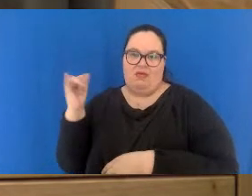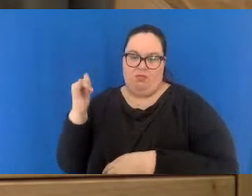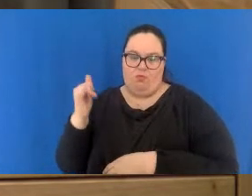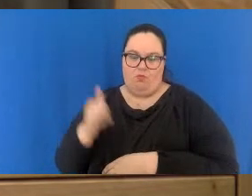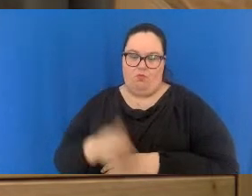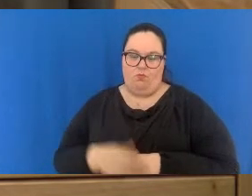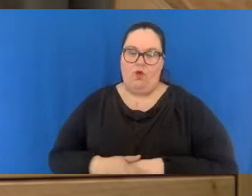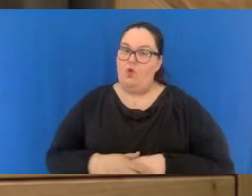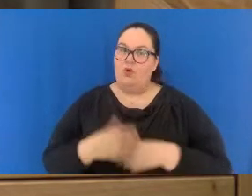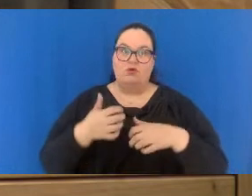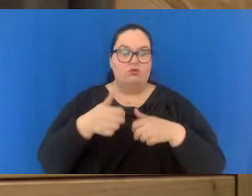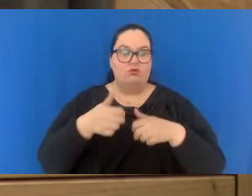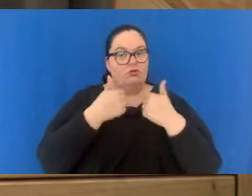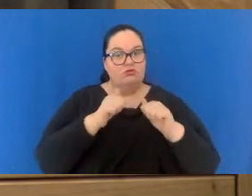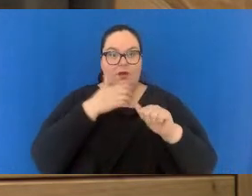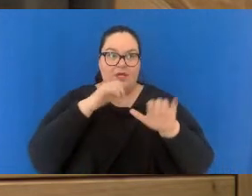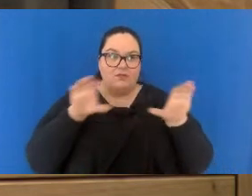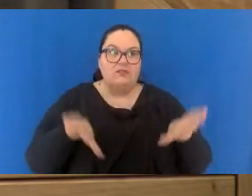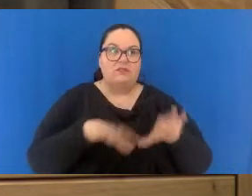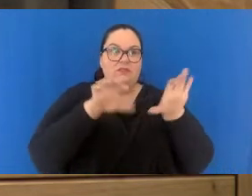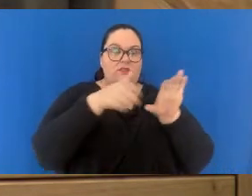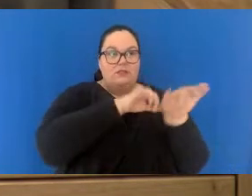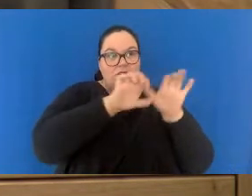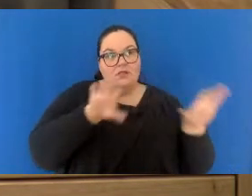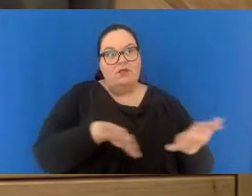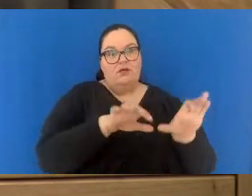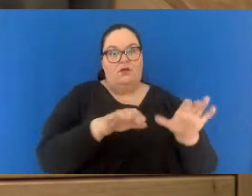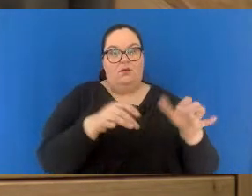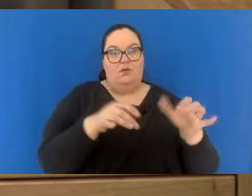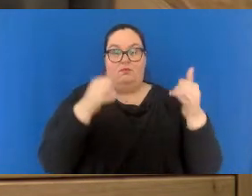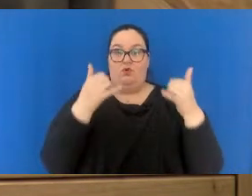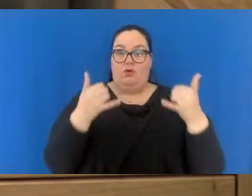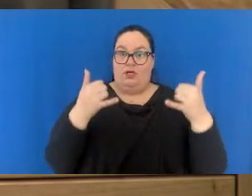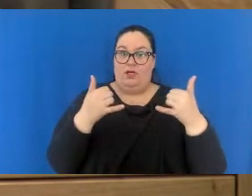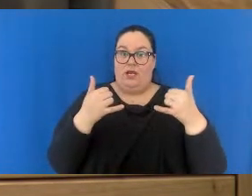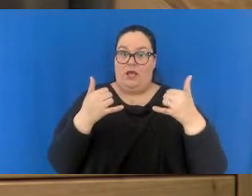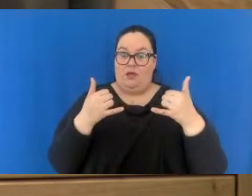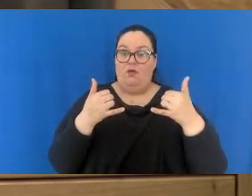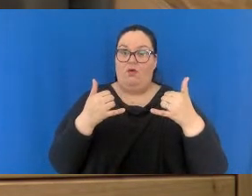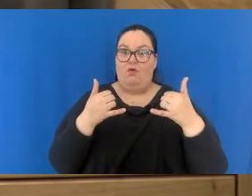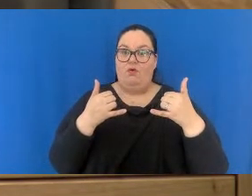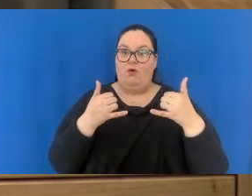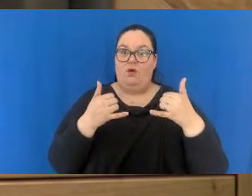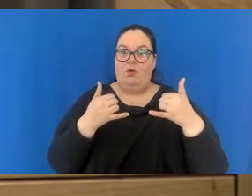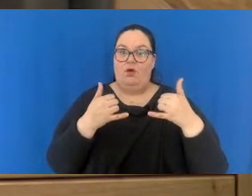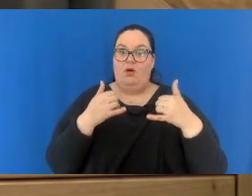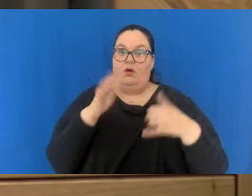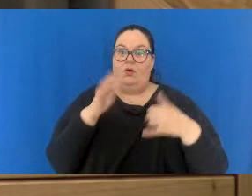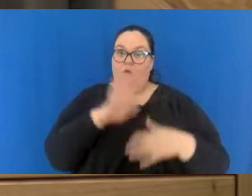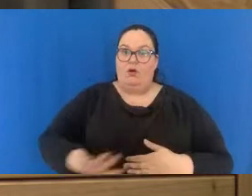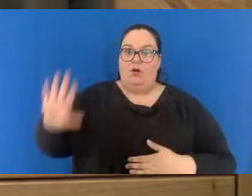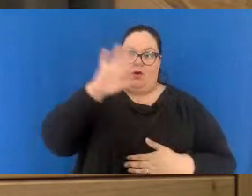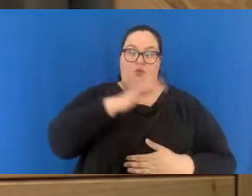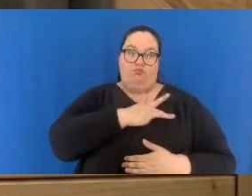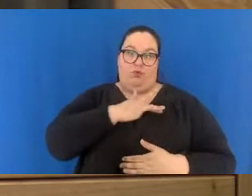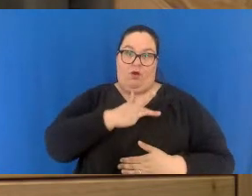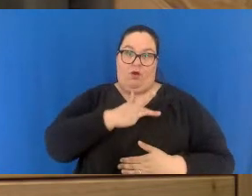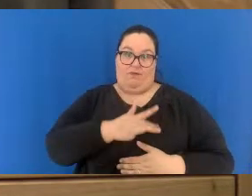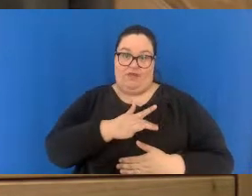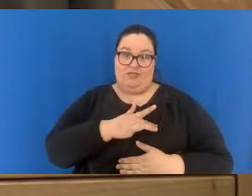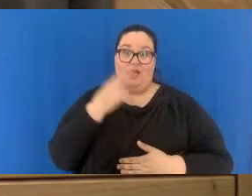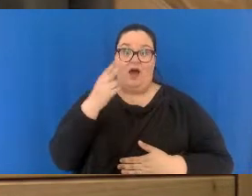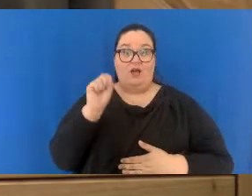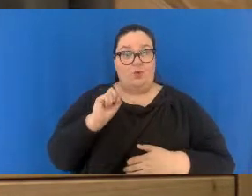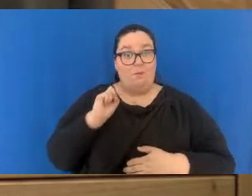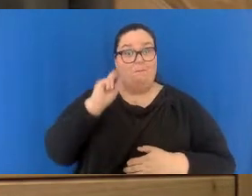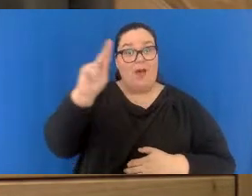In addition, full-time in-person learning for all high schools in the province will now be delayed.